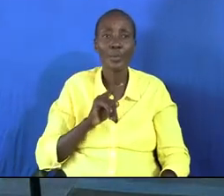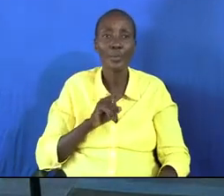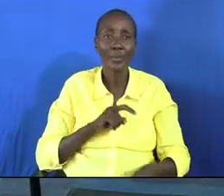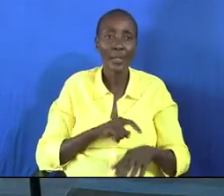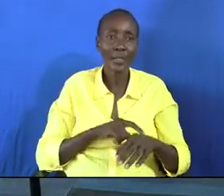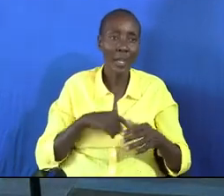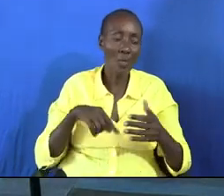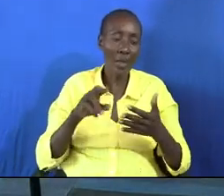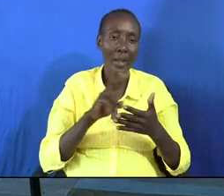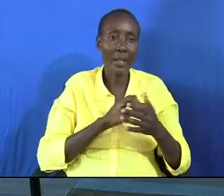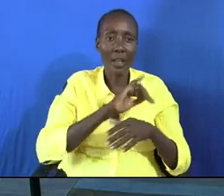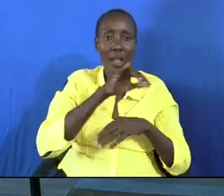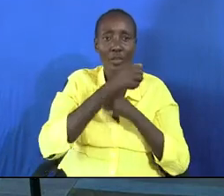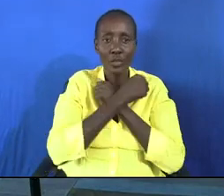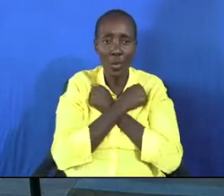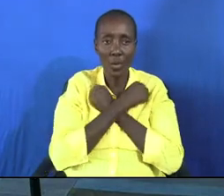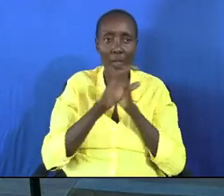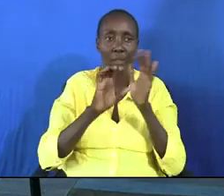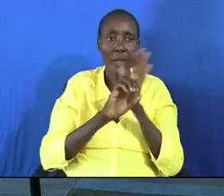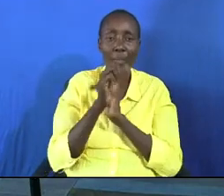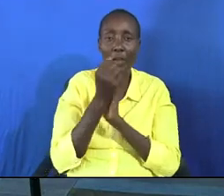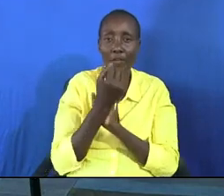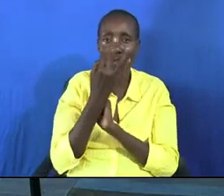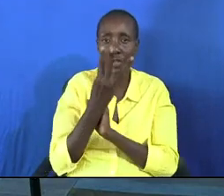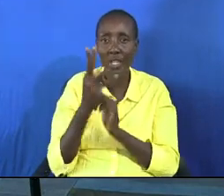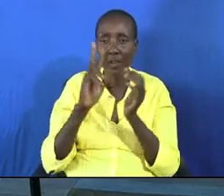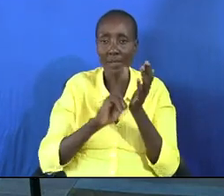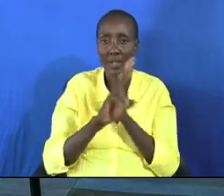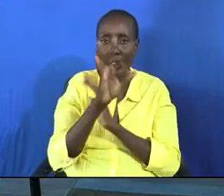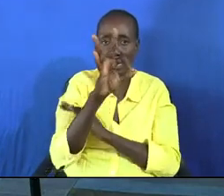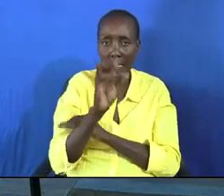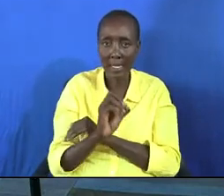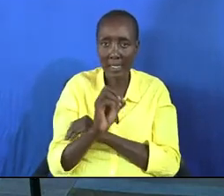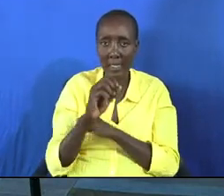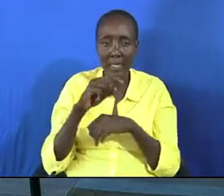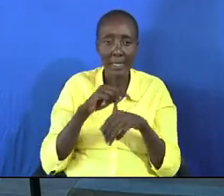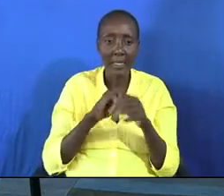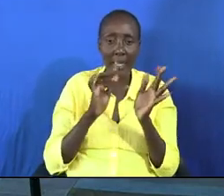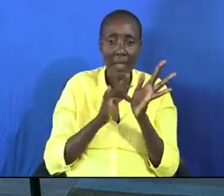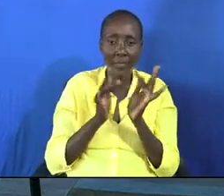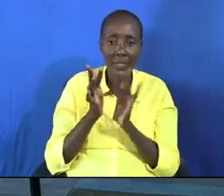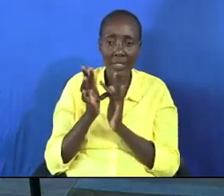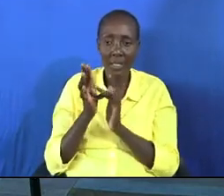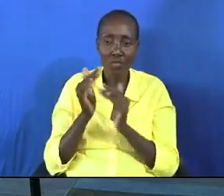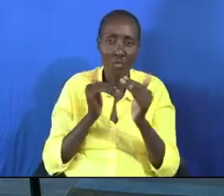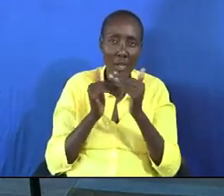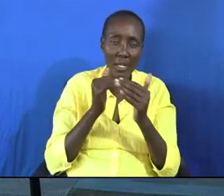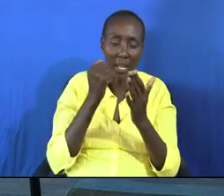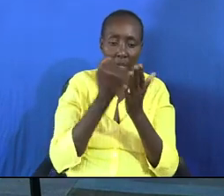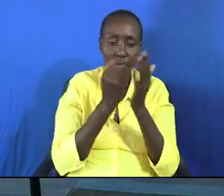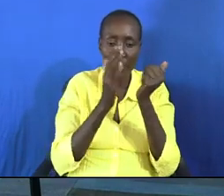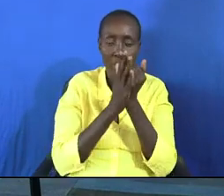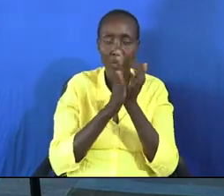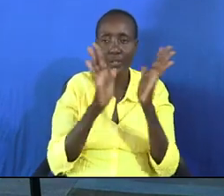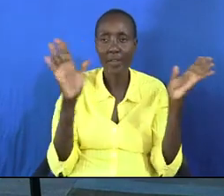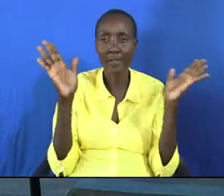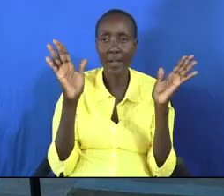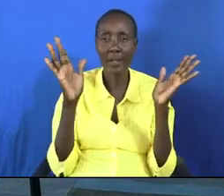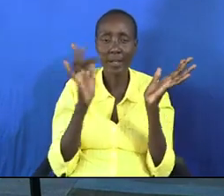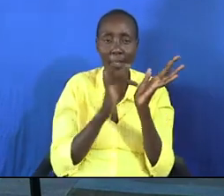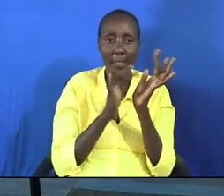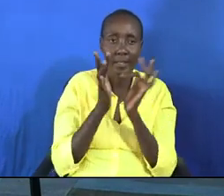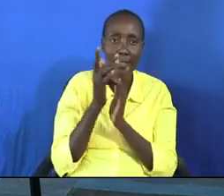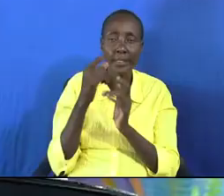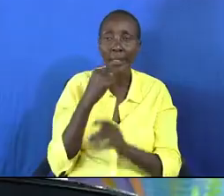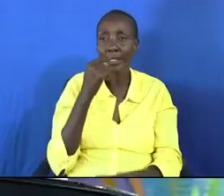at John 14:30, just when Jesus was about to go to the cross,